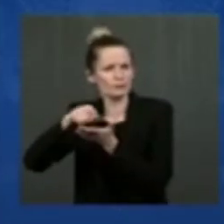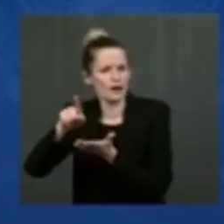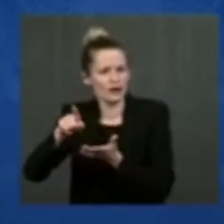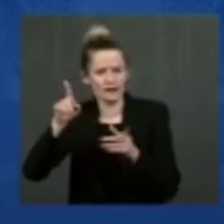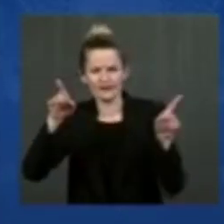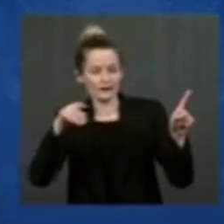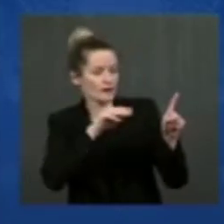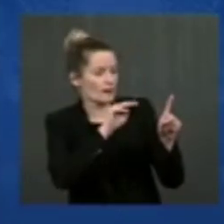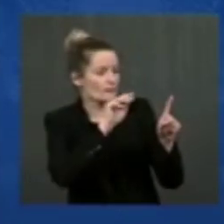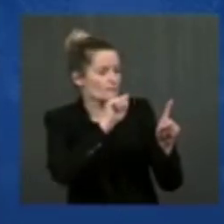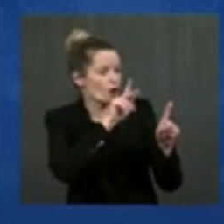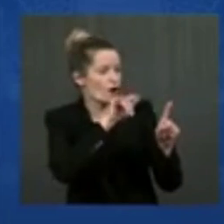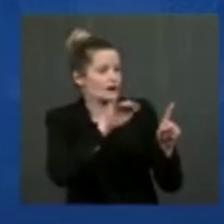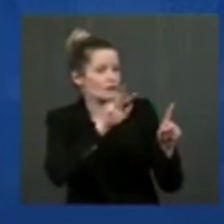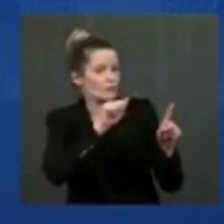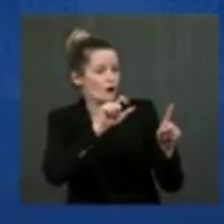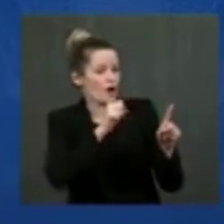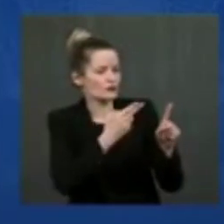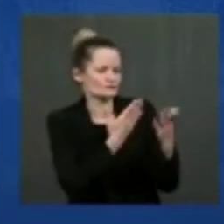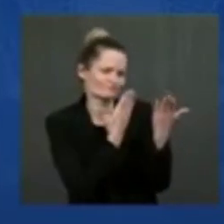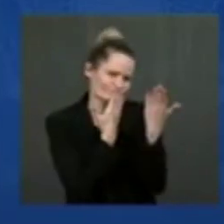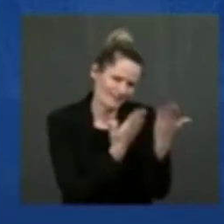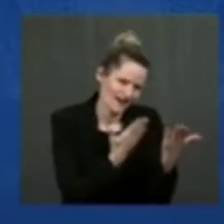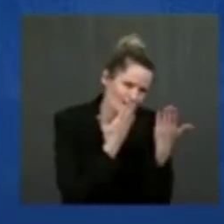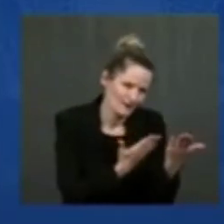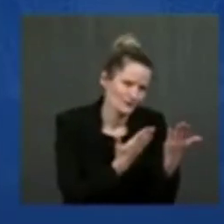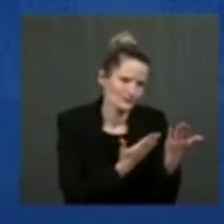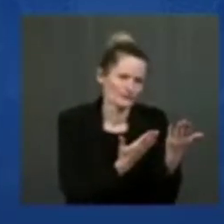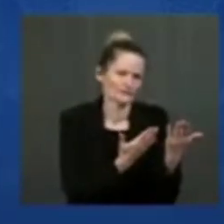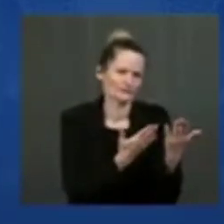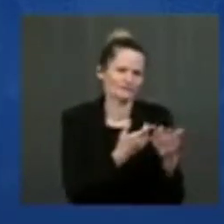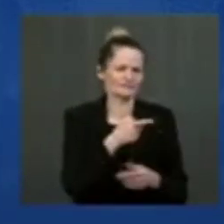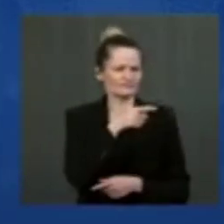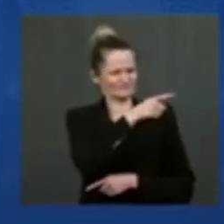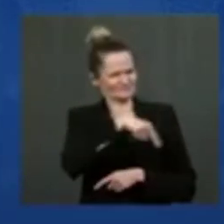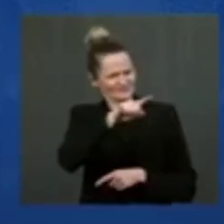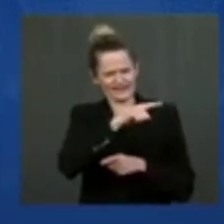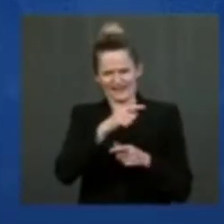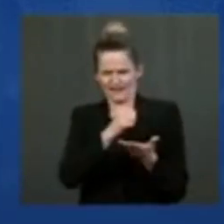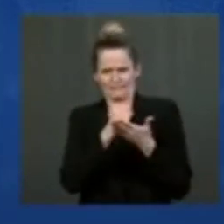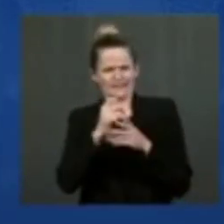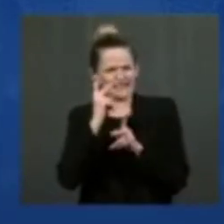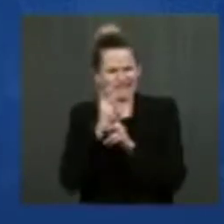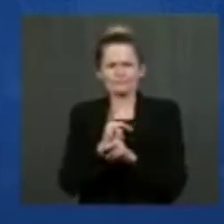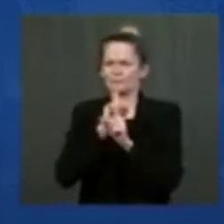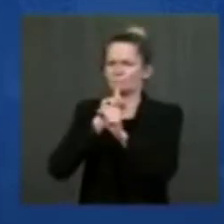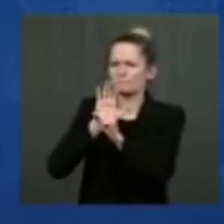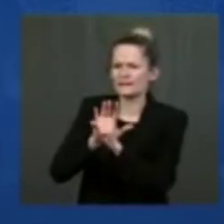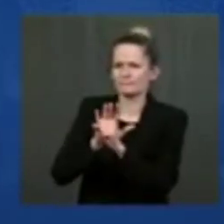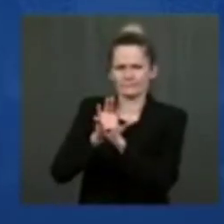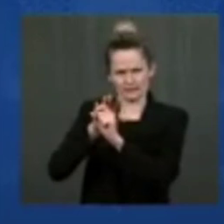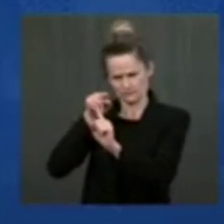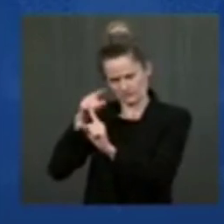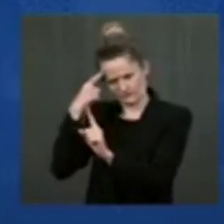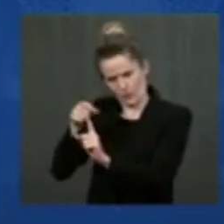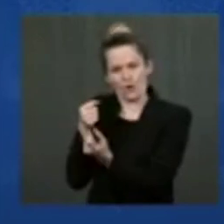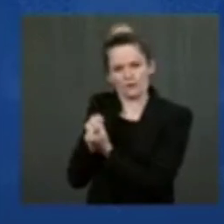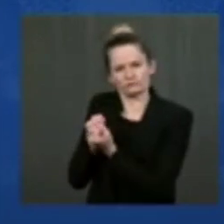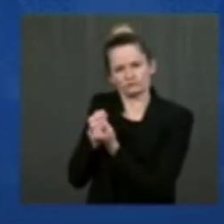who's helping make sure that we keep the commitments across our entire government. And before I go any further, I'd like